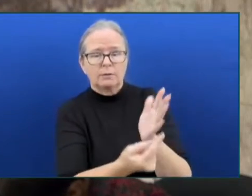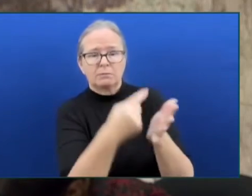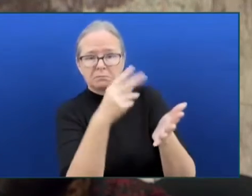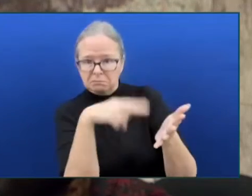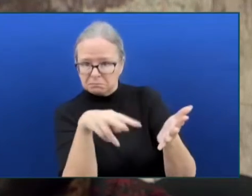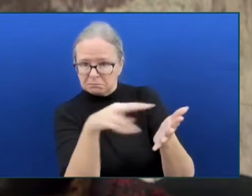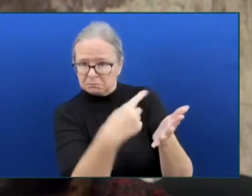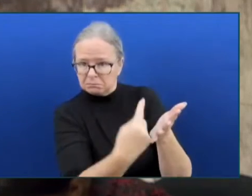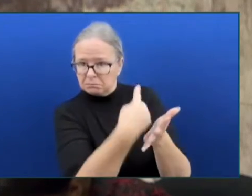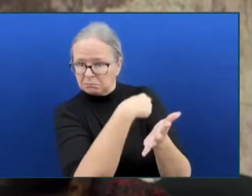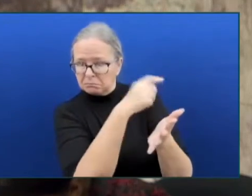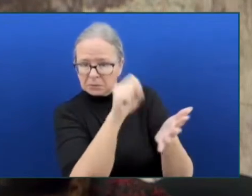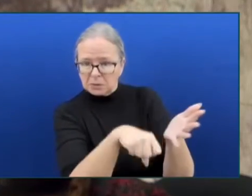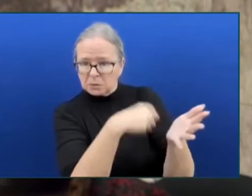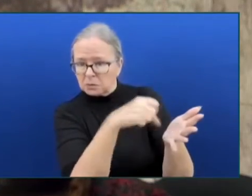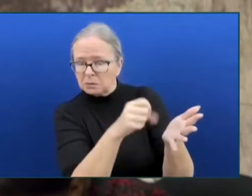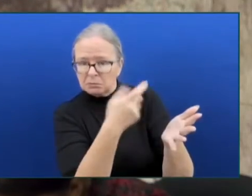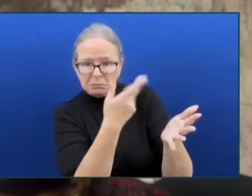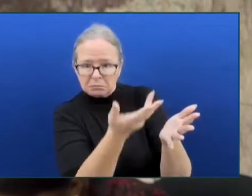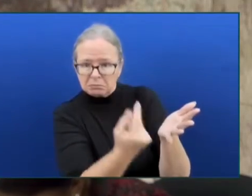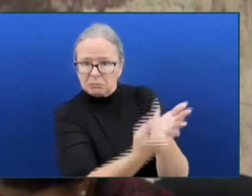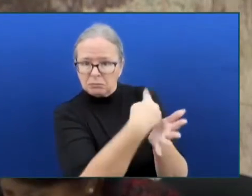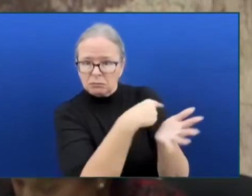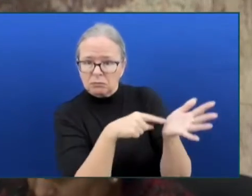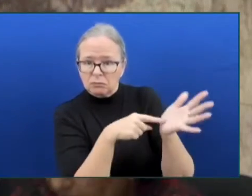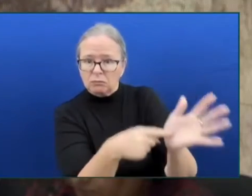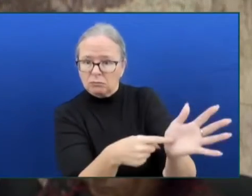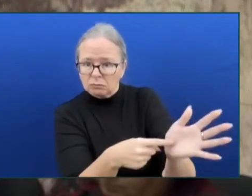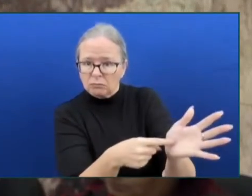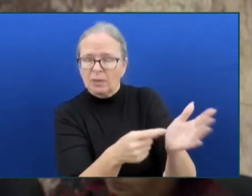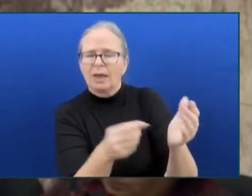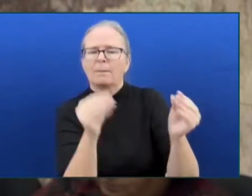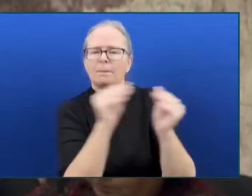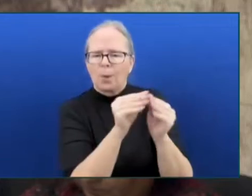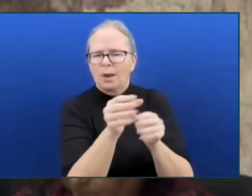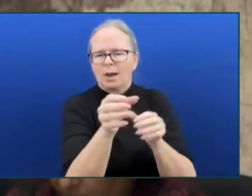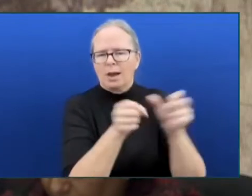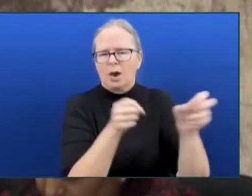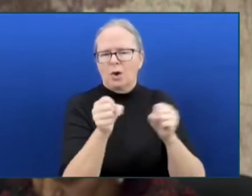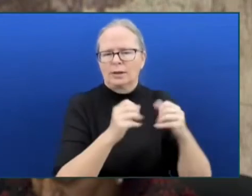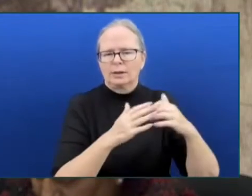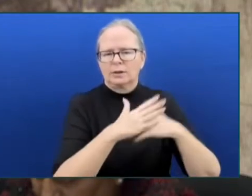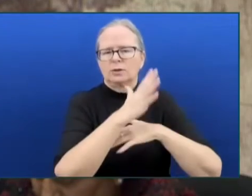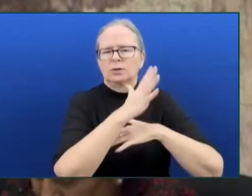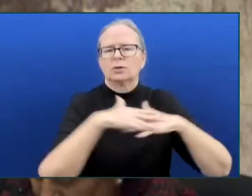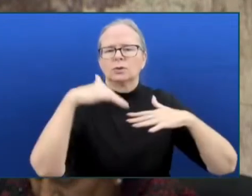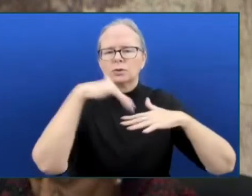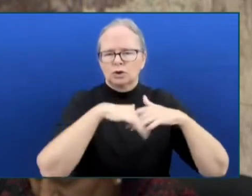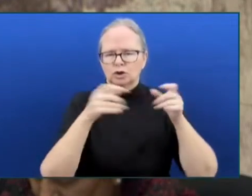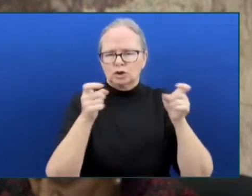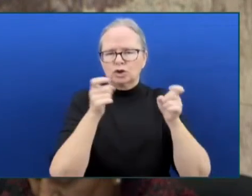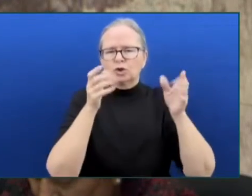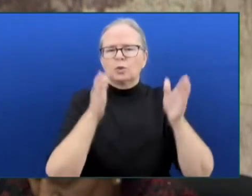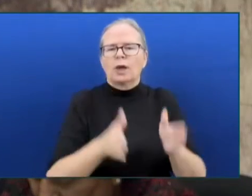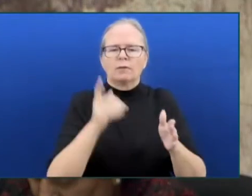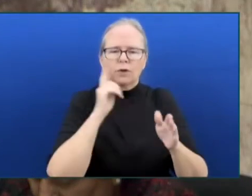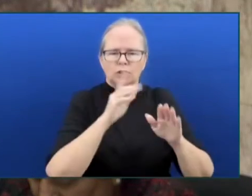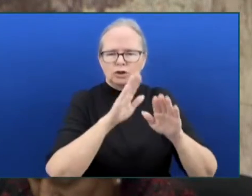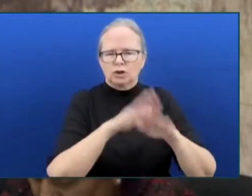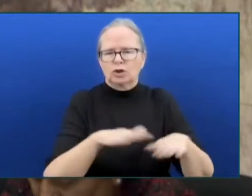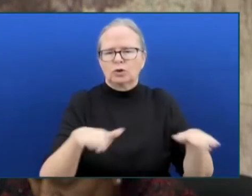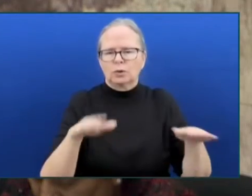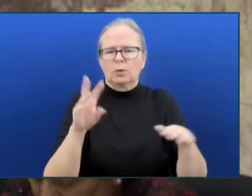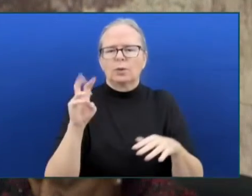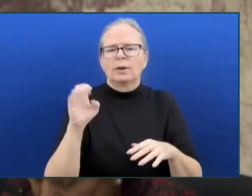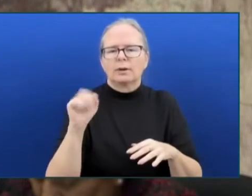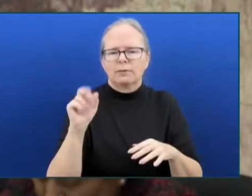we're also accelerating the hiring of the Indigenous Director of Child Welfare. And so we have taken measures, Honourable Speaker. We've